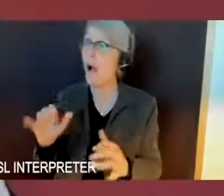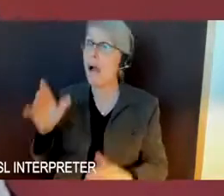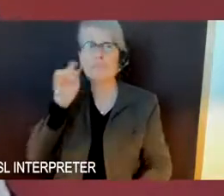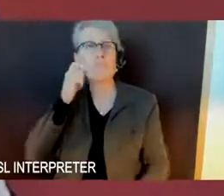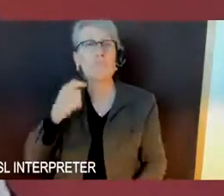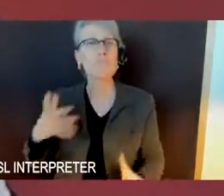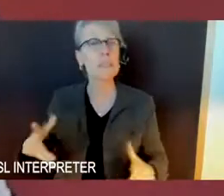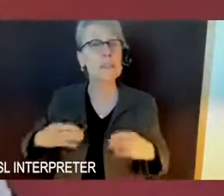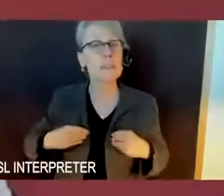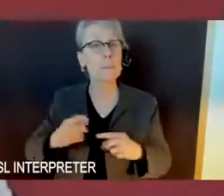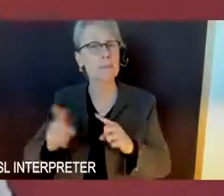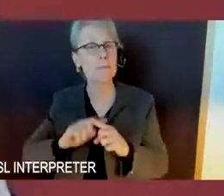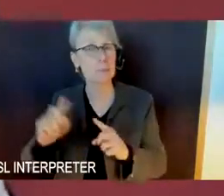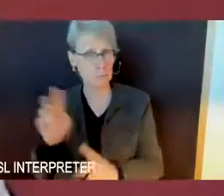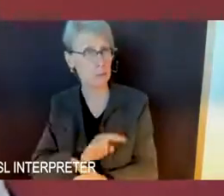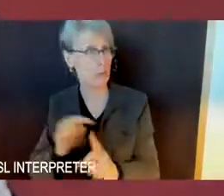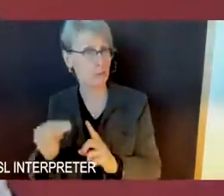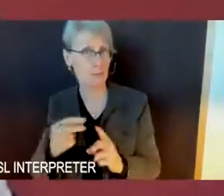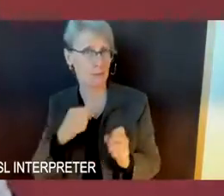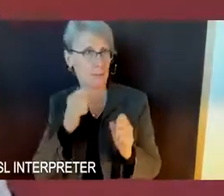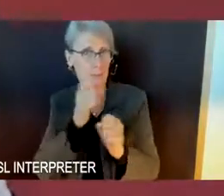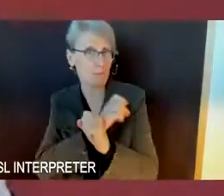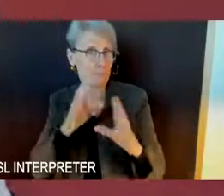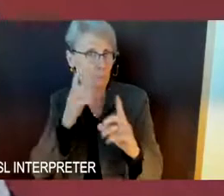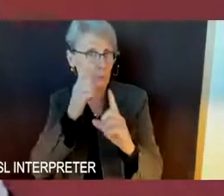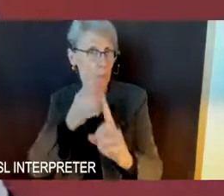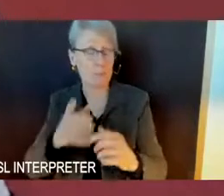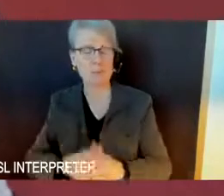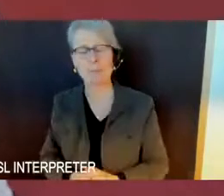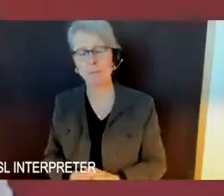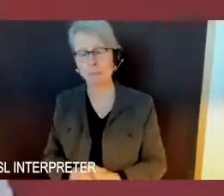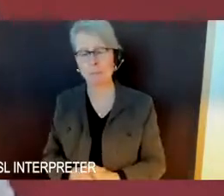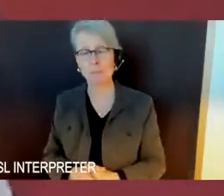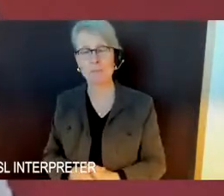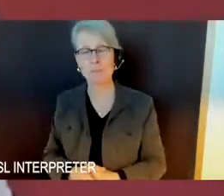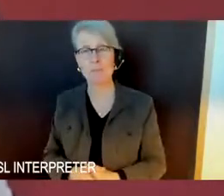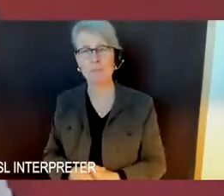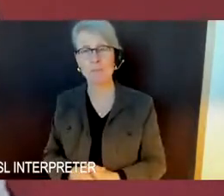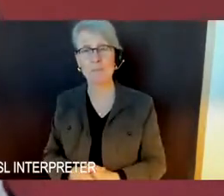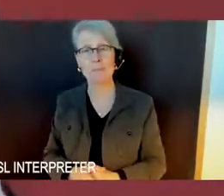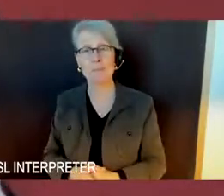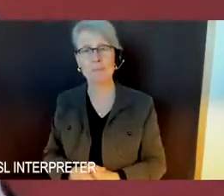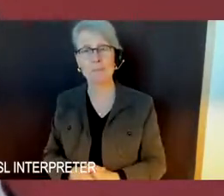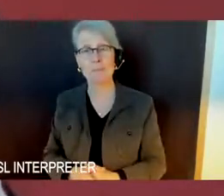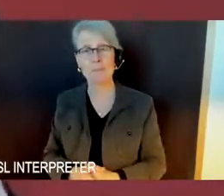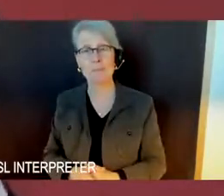open and accepting of different types of perspectives that would be open to this kind of work.